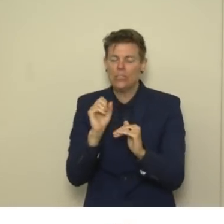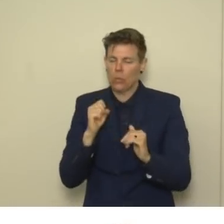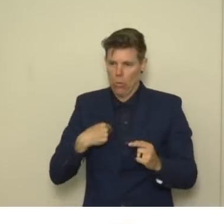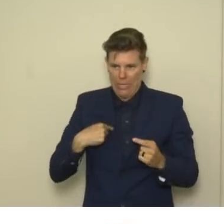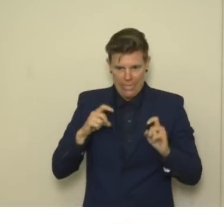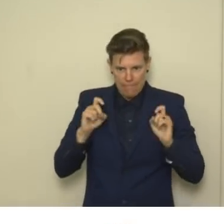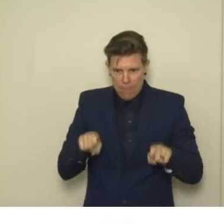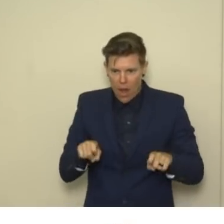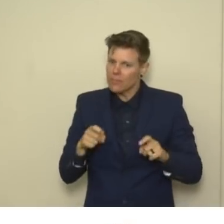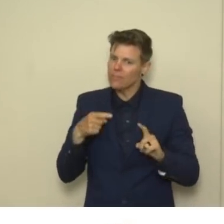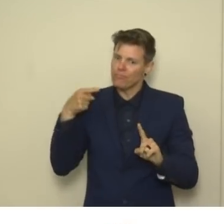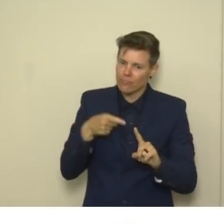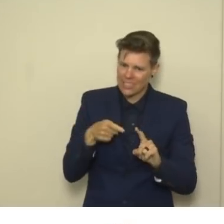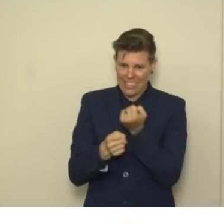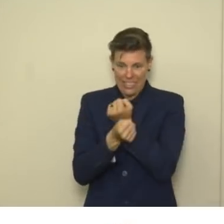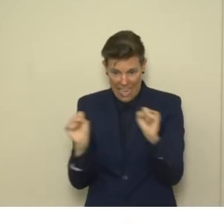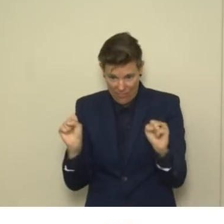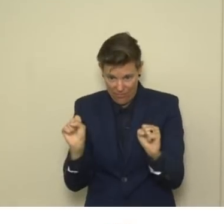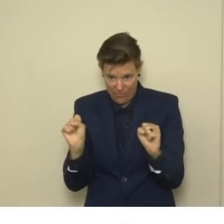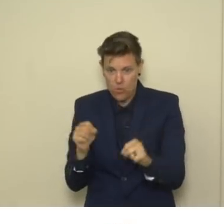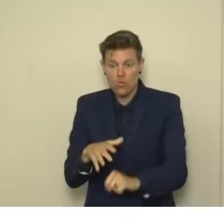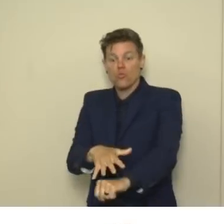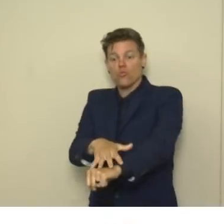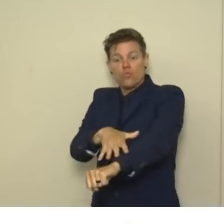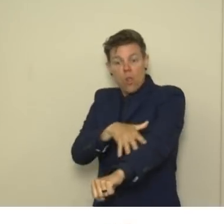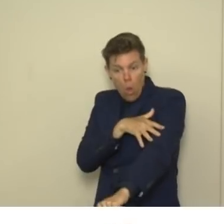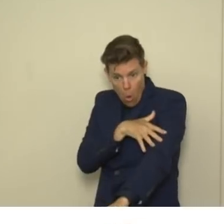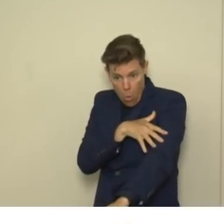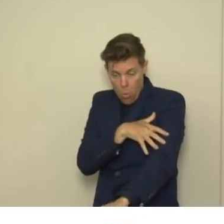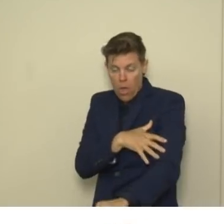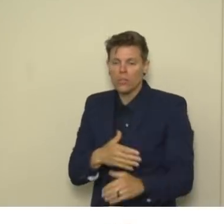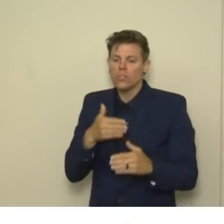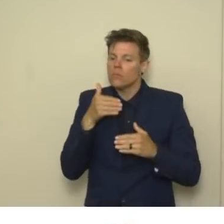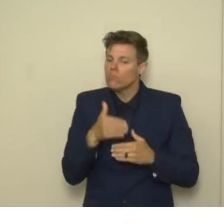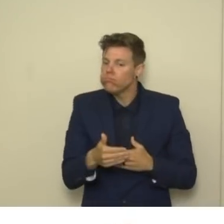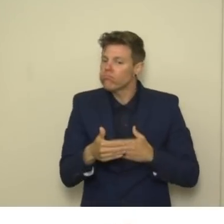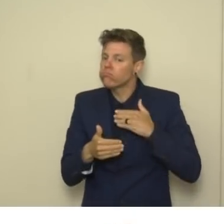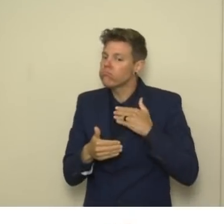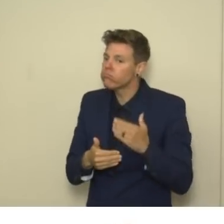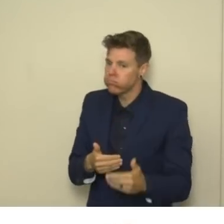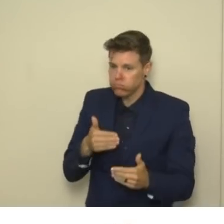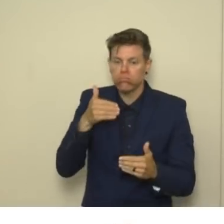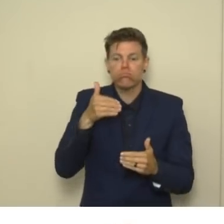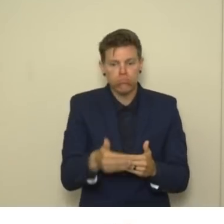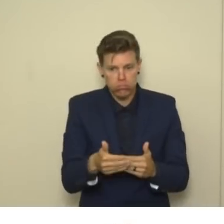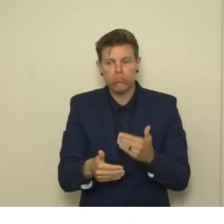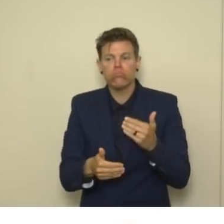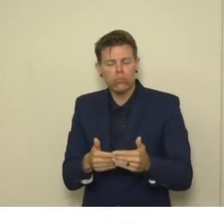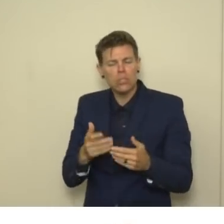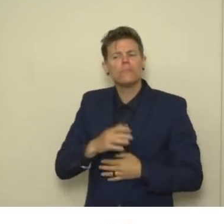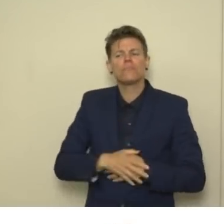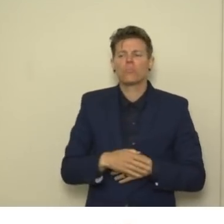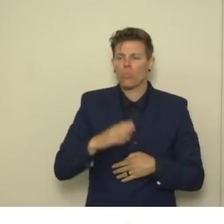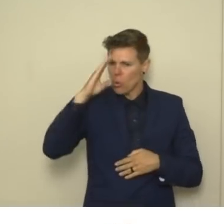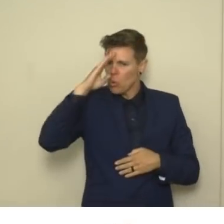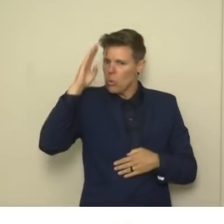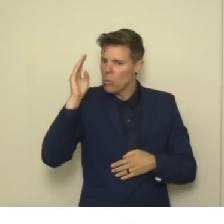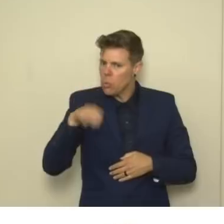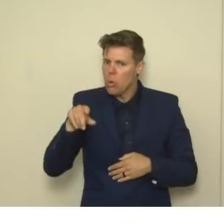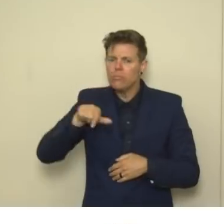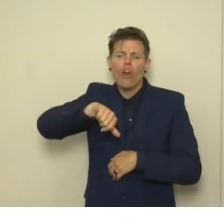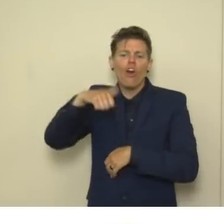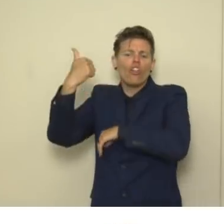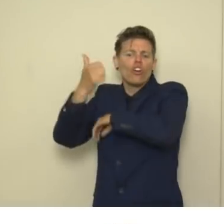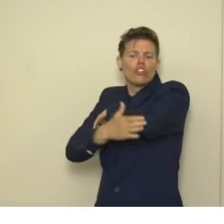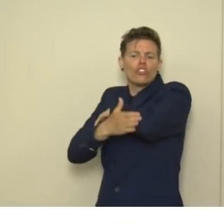is that countries that successfully got their kids into an in-classroom had a rate of infection, which is in our gating